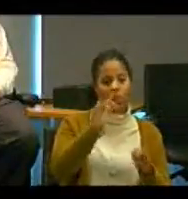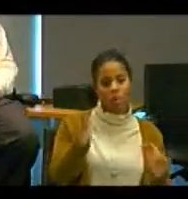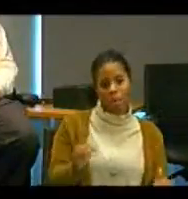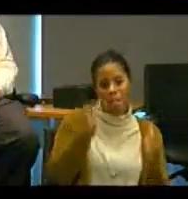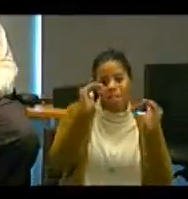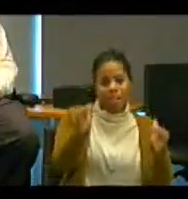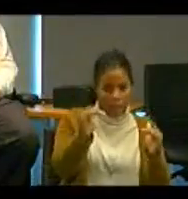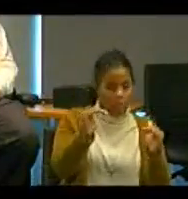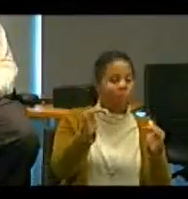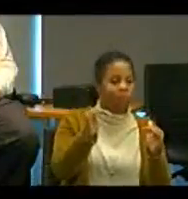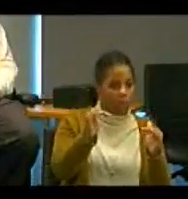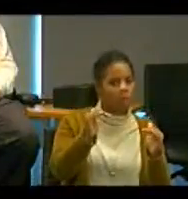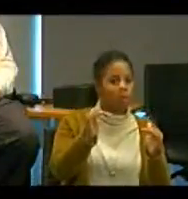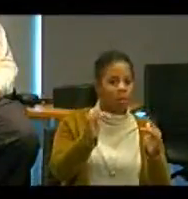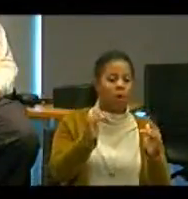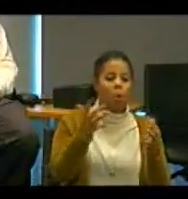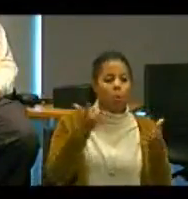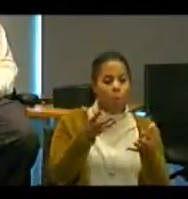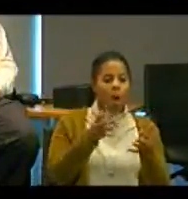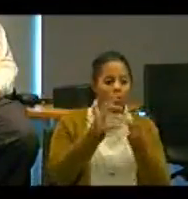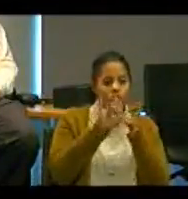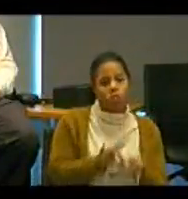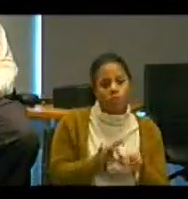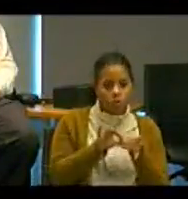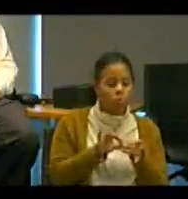consciousness that contribute to the criminalization of our